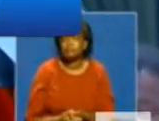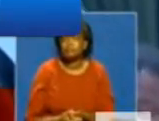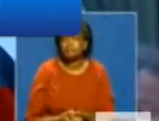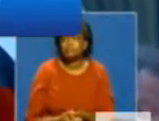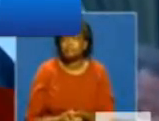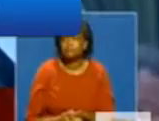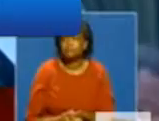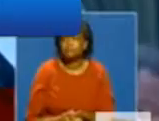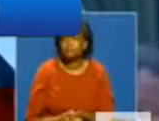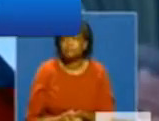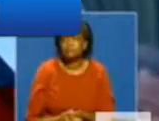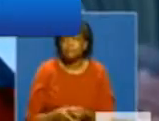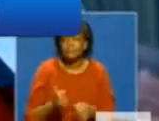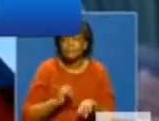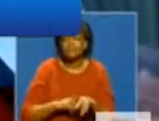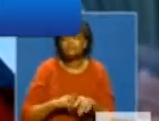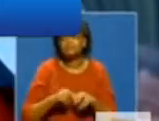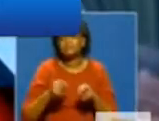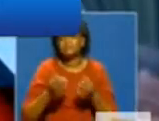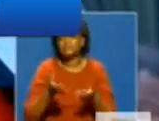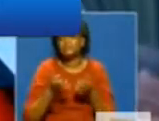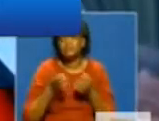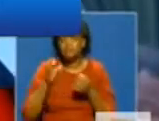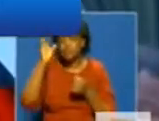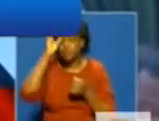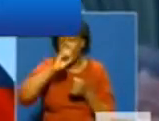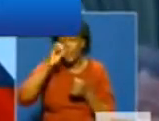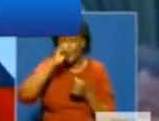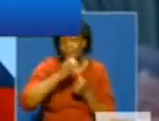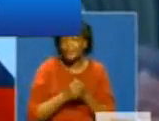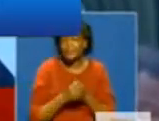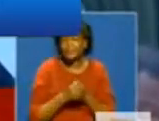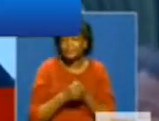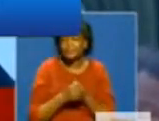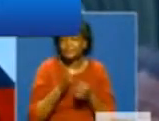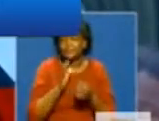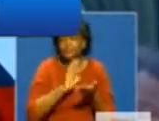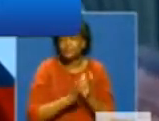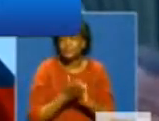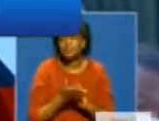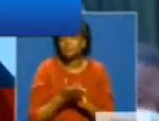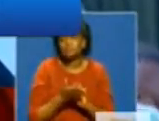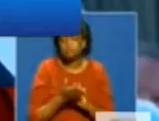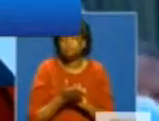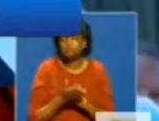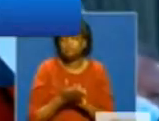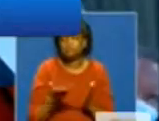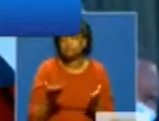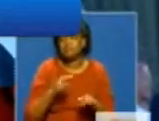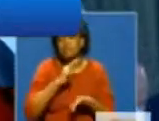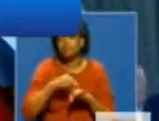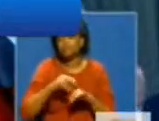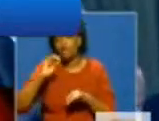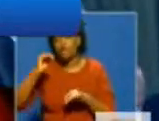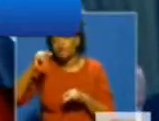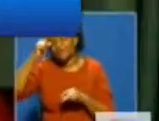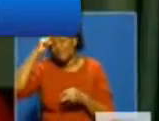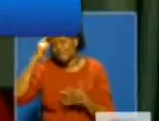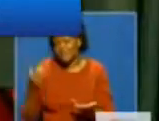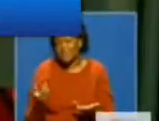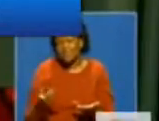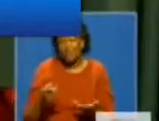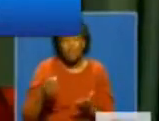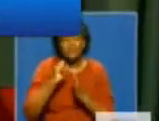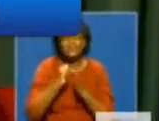in seeking that opinion, and without either being national government or county government or state organ, they